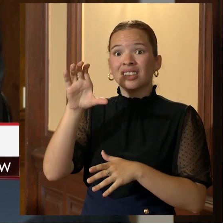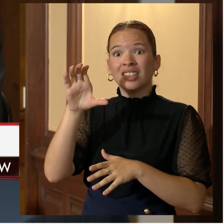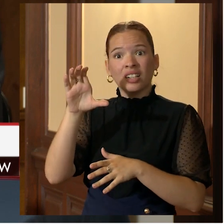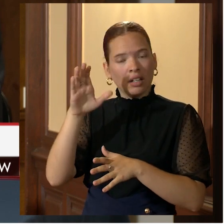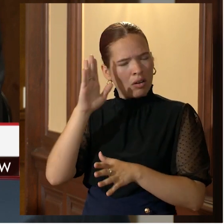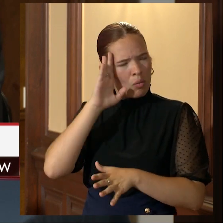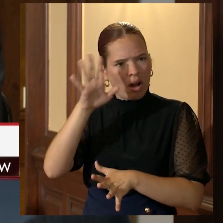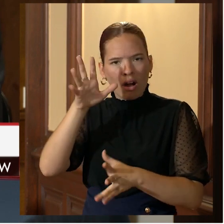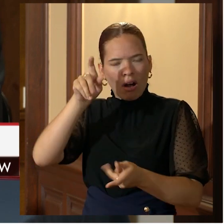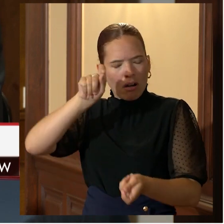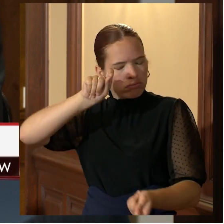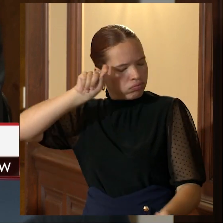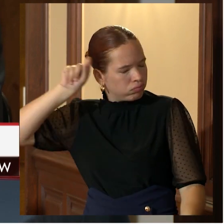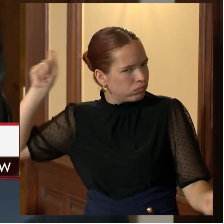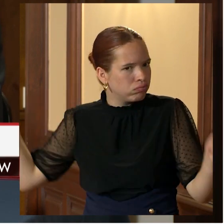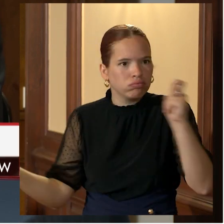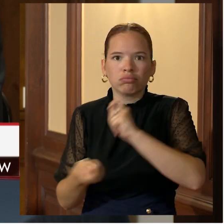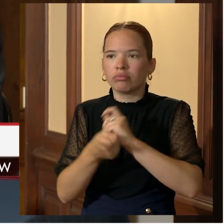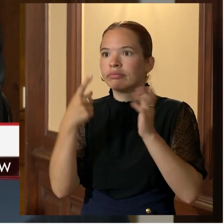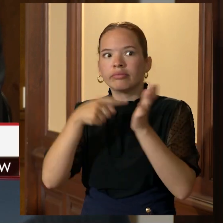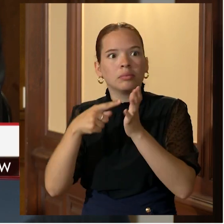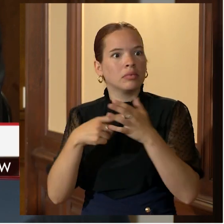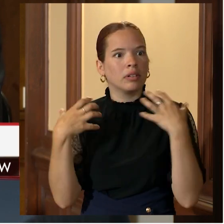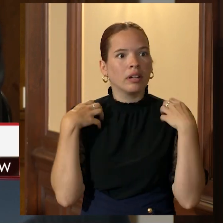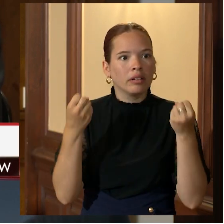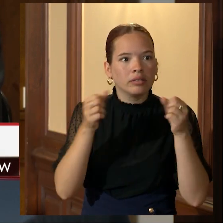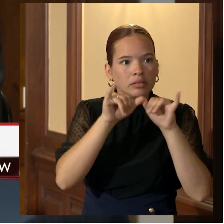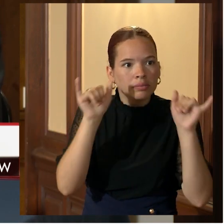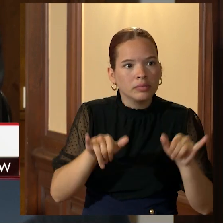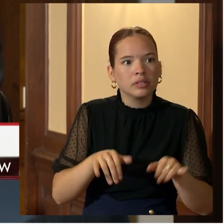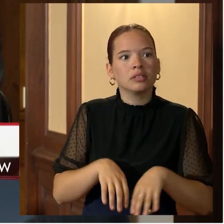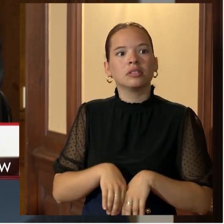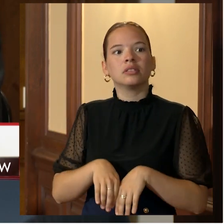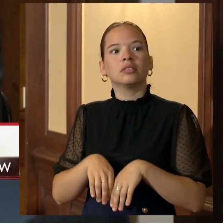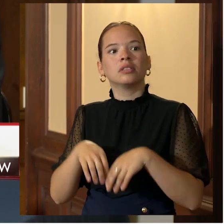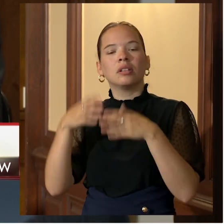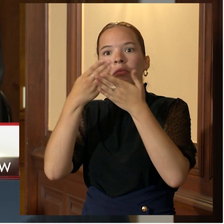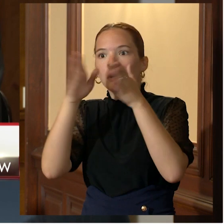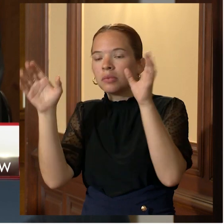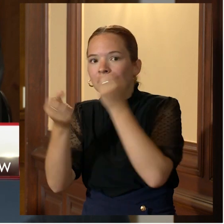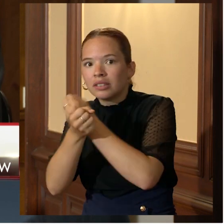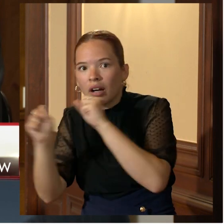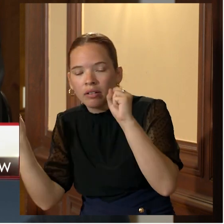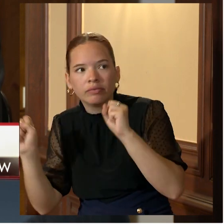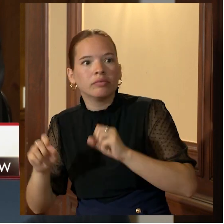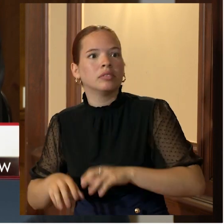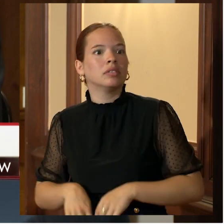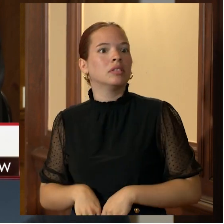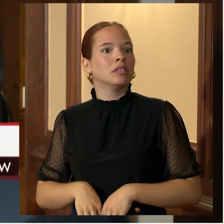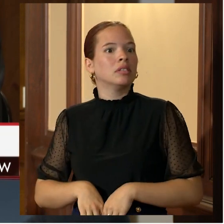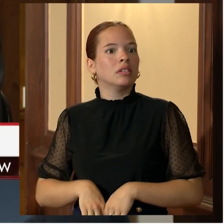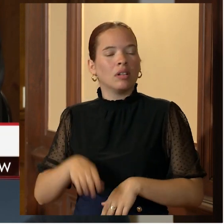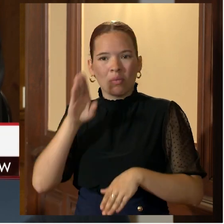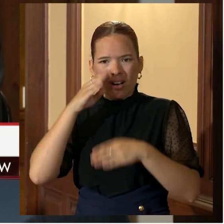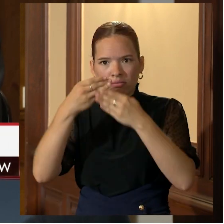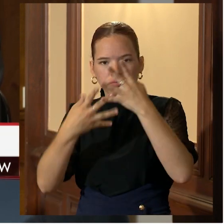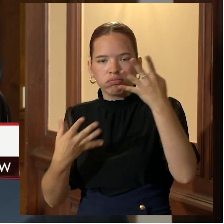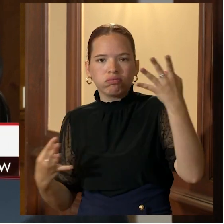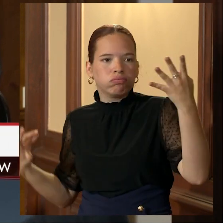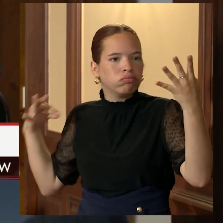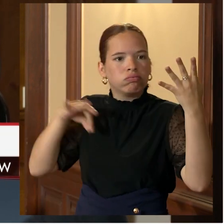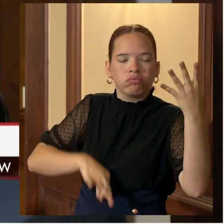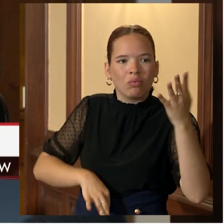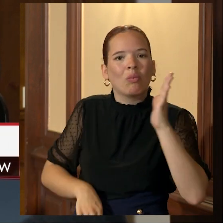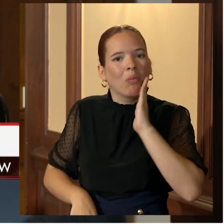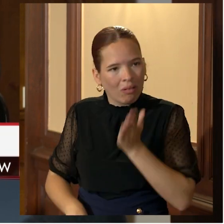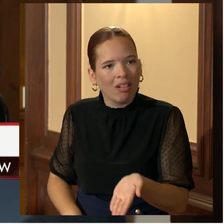our autonomy. And as representative, I contributed to the betterment of that. Being elected during the pandemic put me